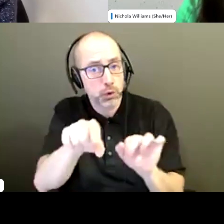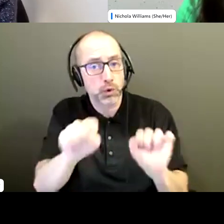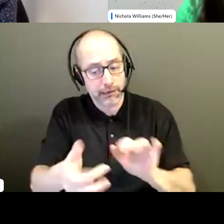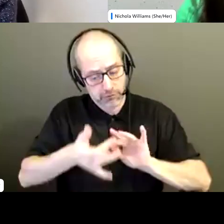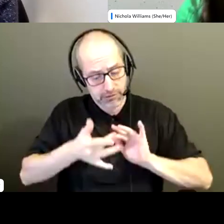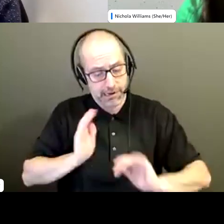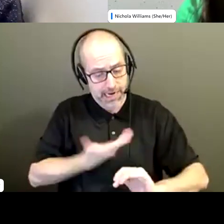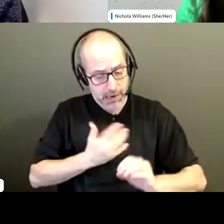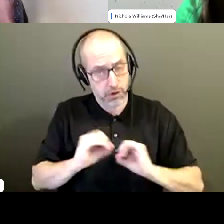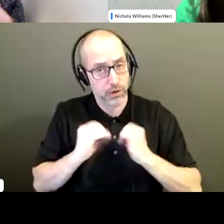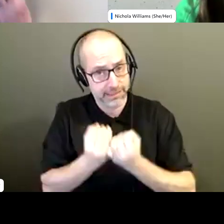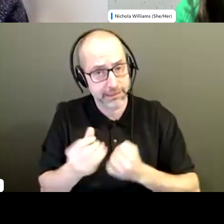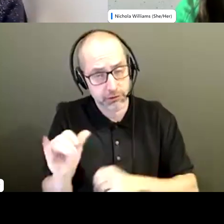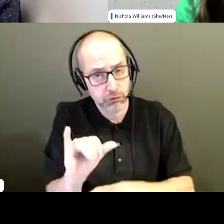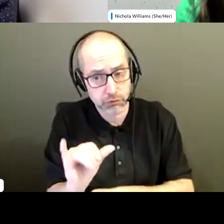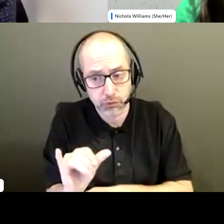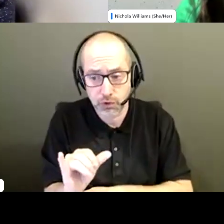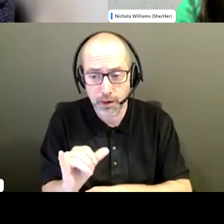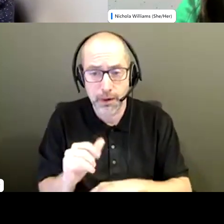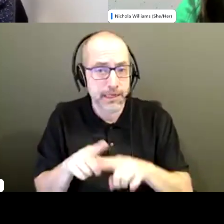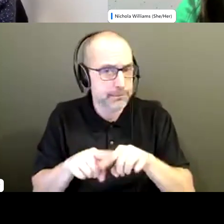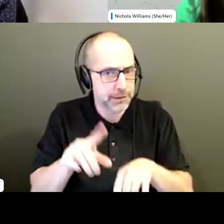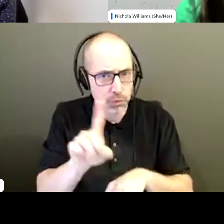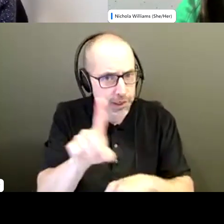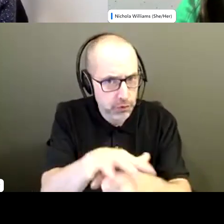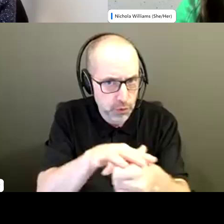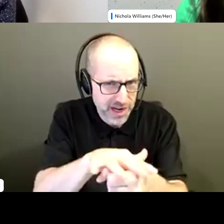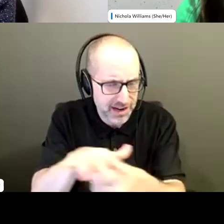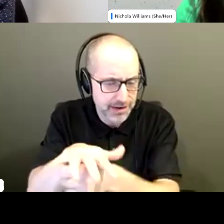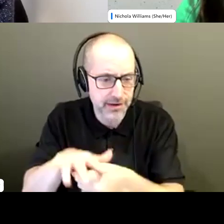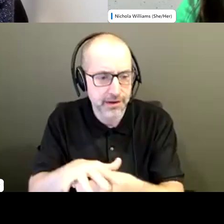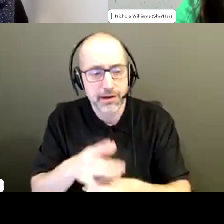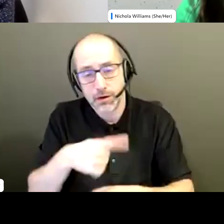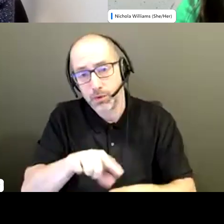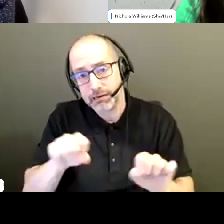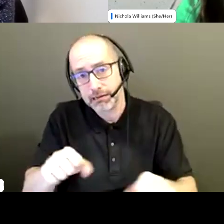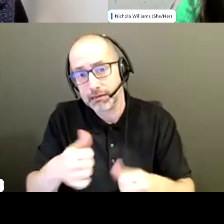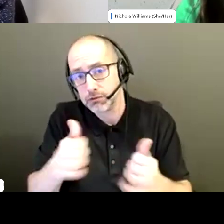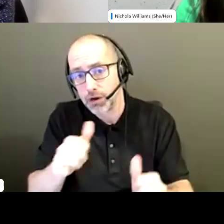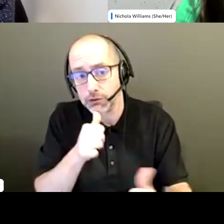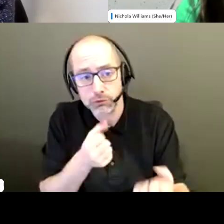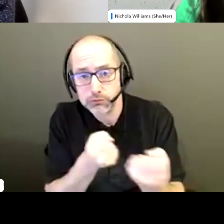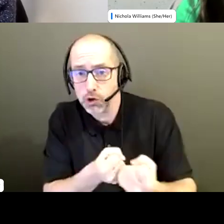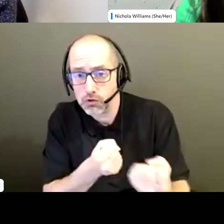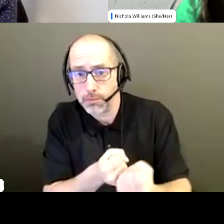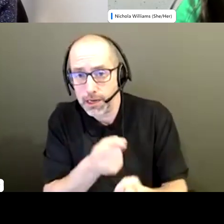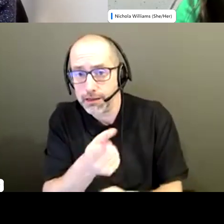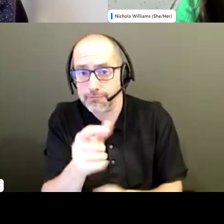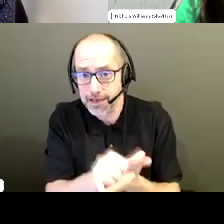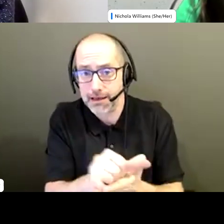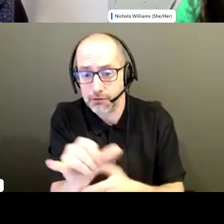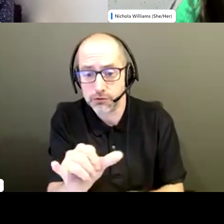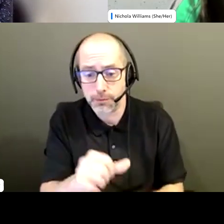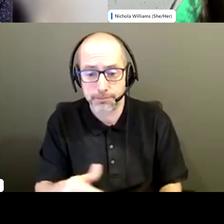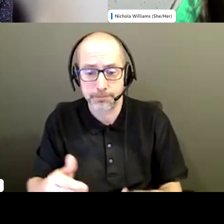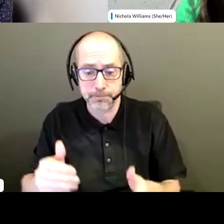addition, depending on where you're located. We can try to accommodate that as well. And I